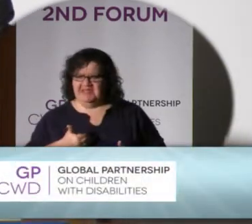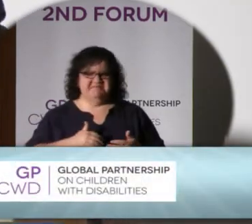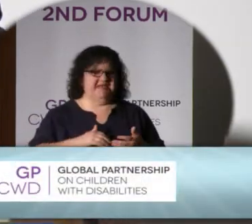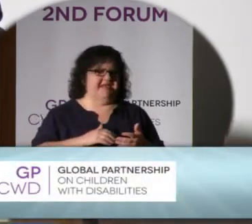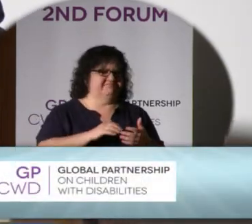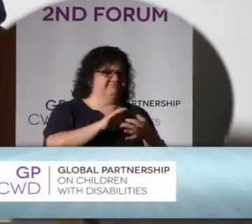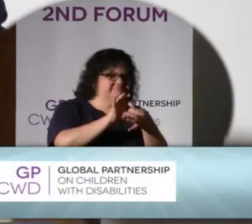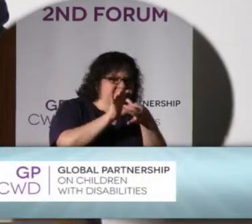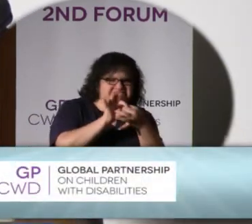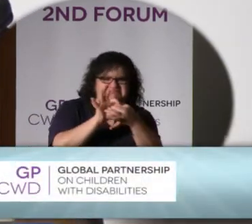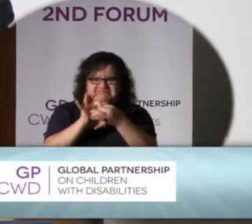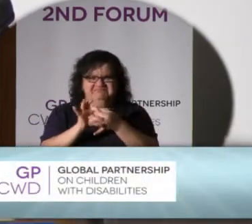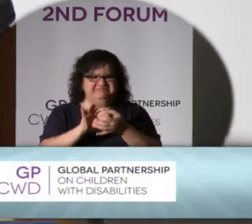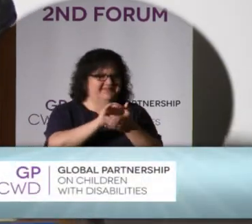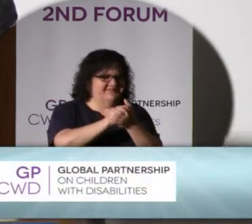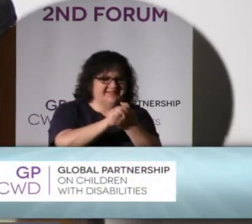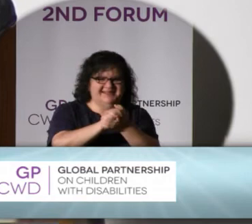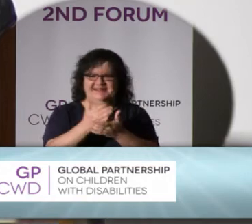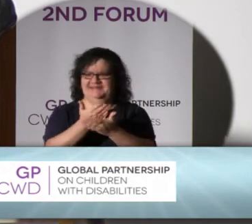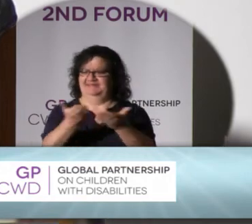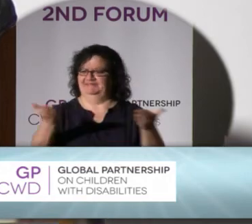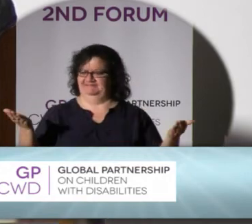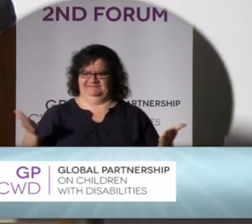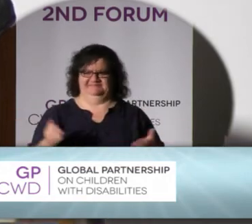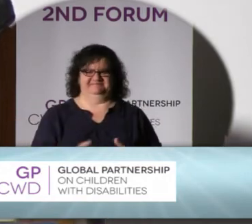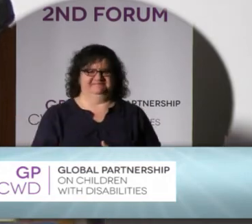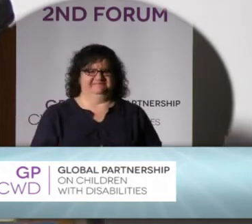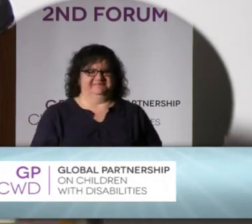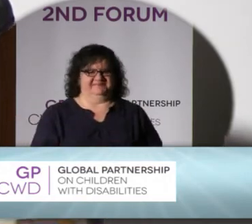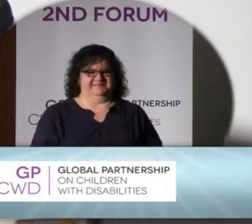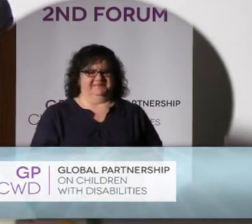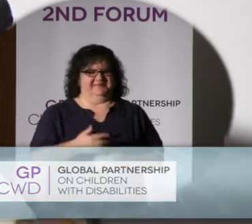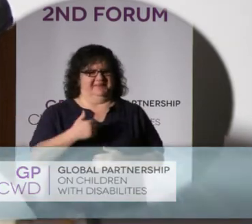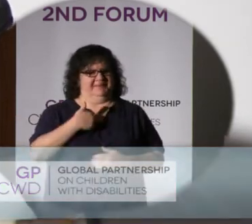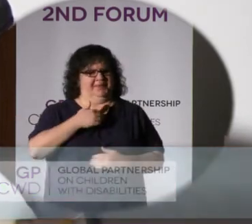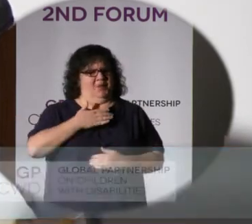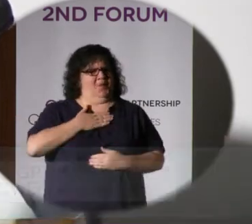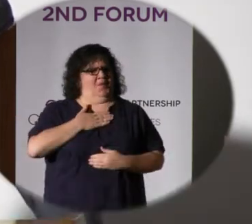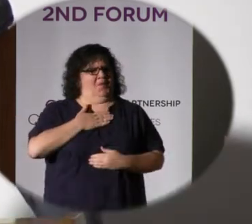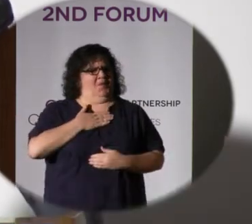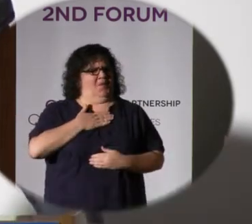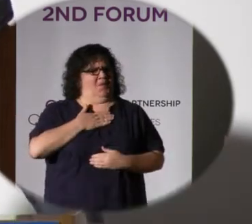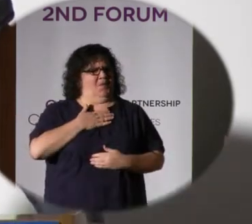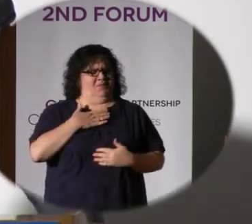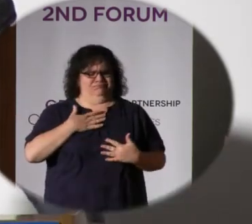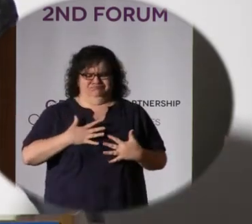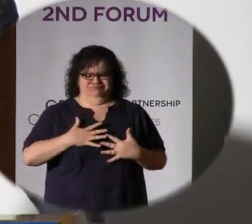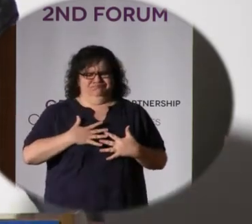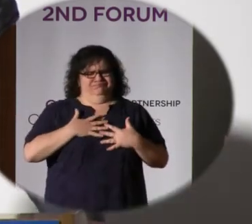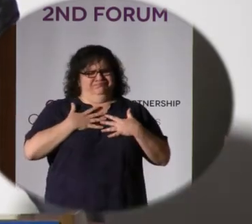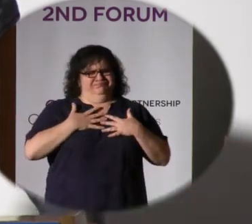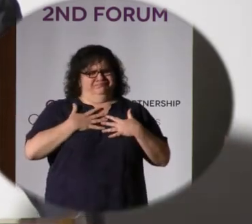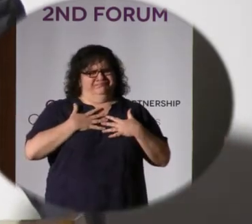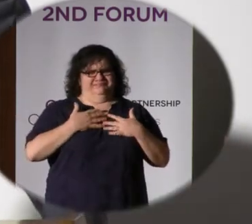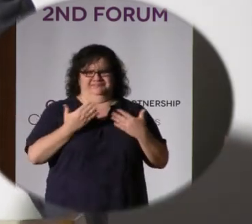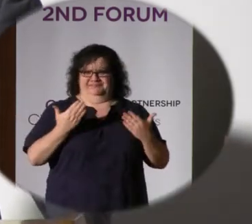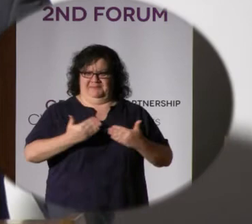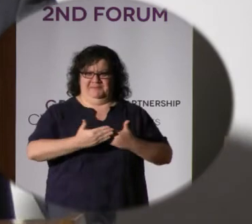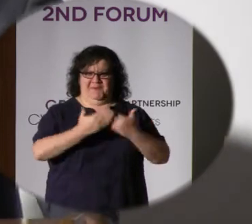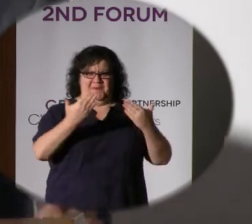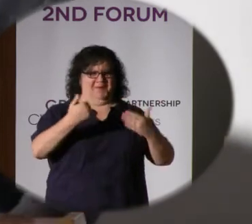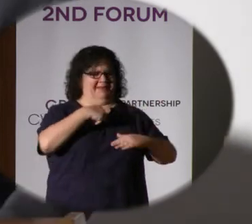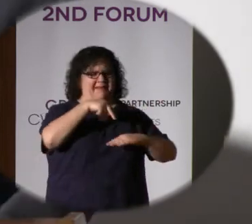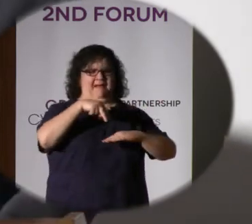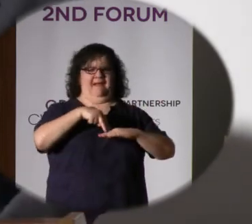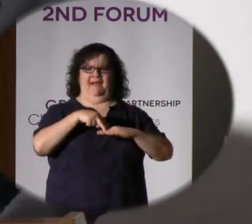great privilege and an honor for me to be with you all this morning again at the